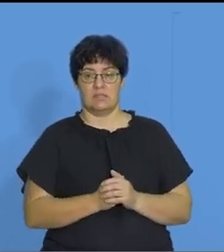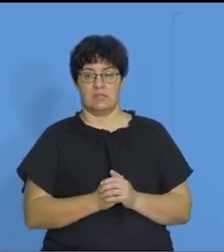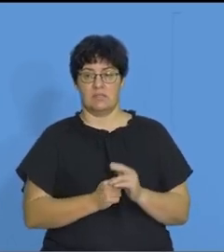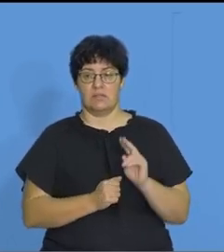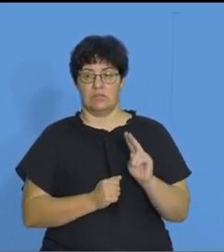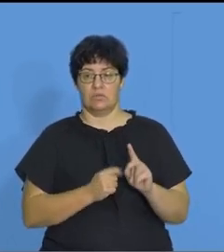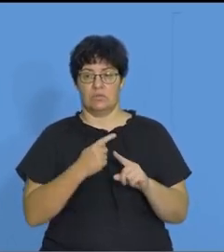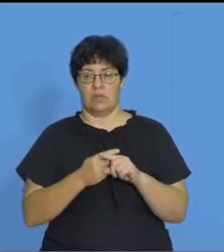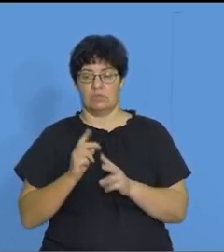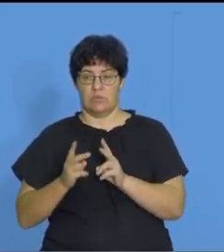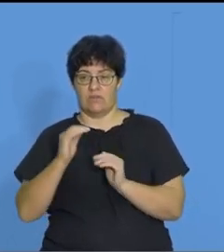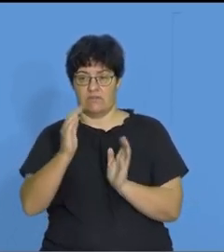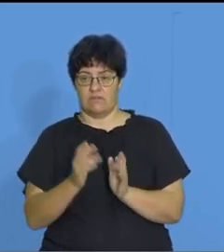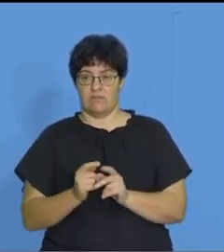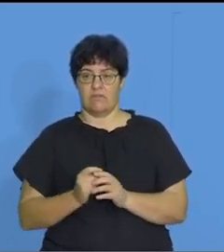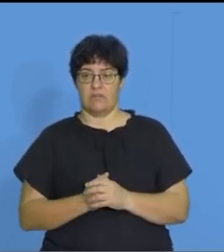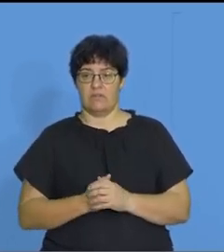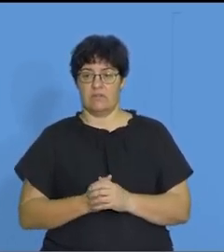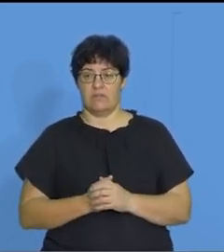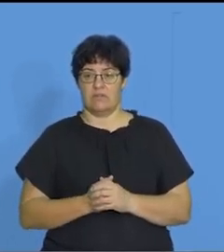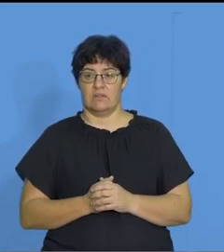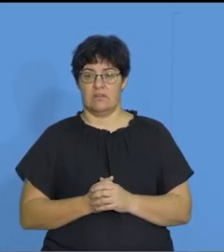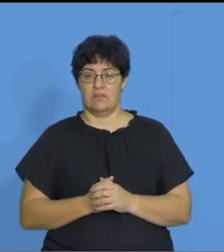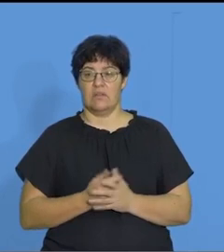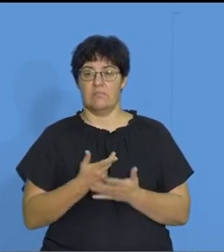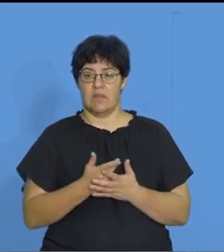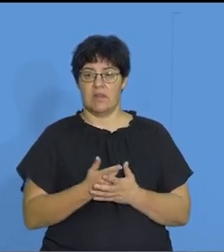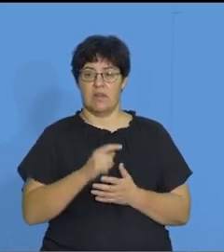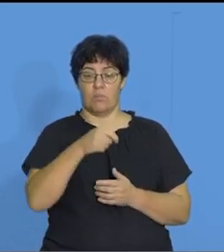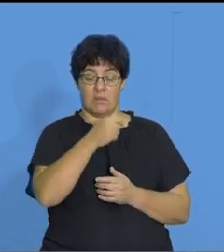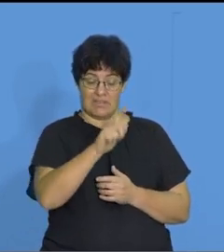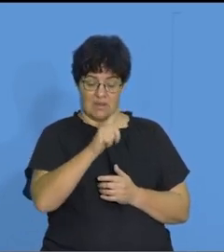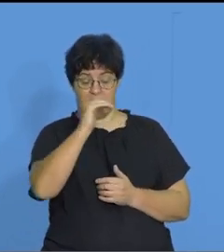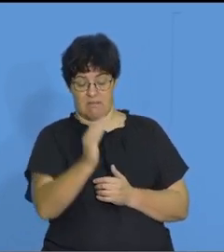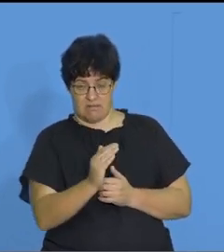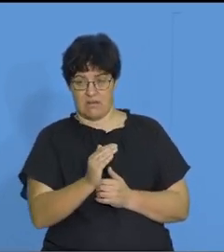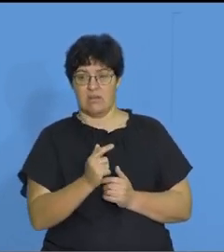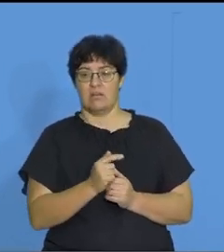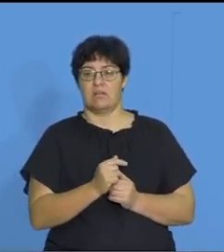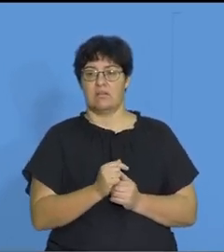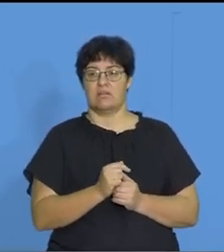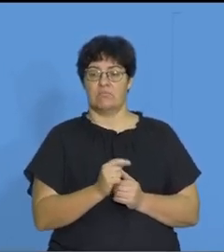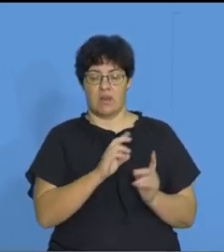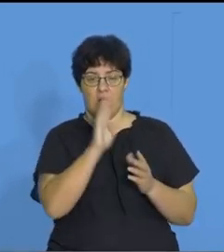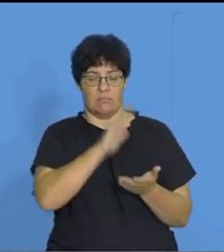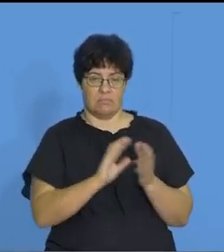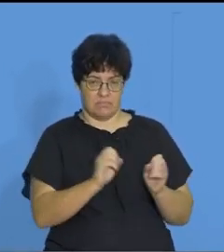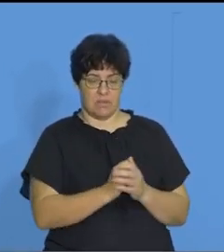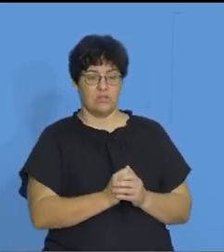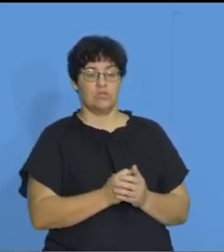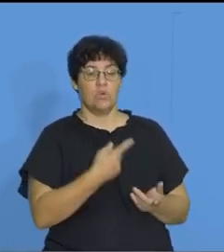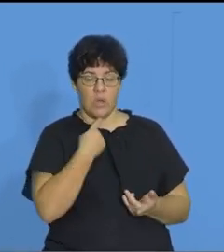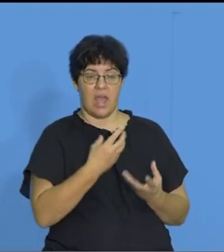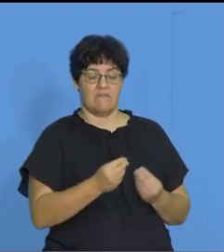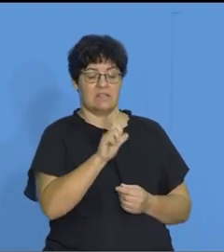32.5 minus 2 times 12.7, okay? These are the actual moles that did not